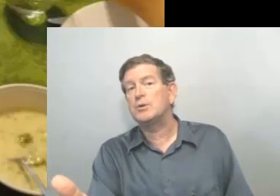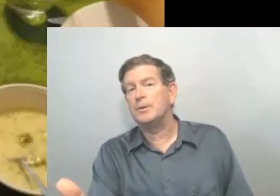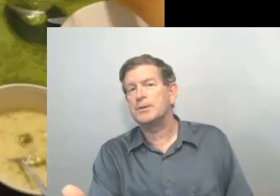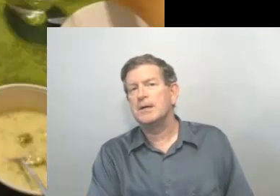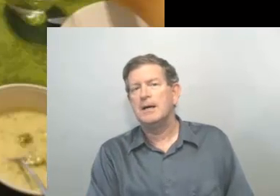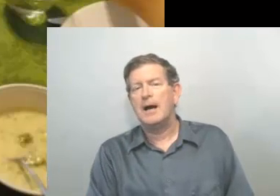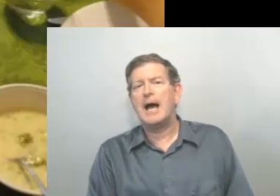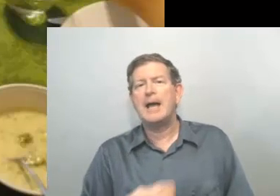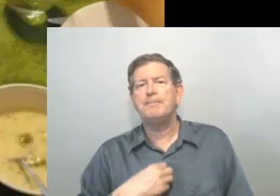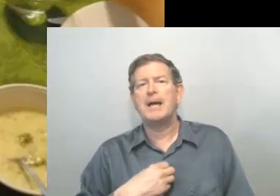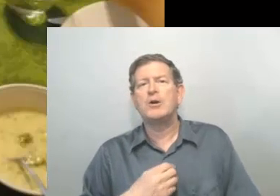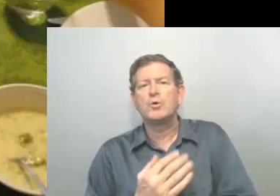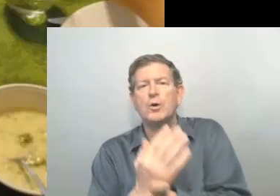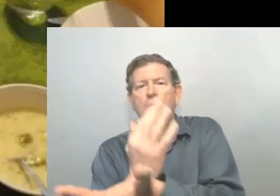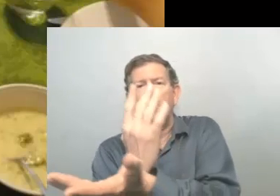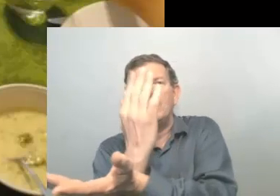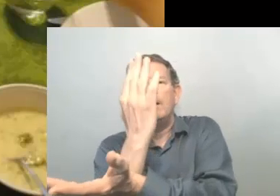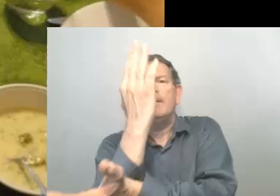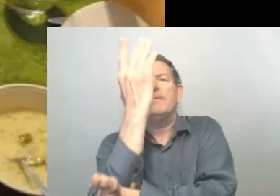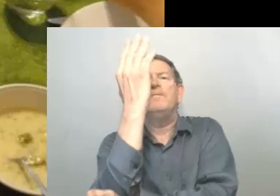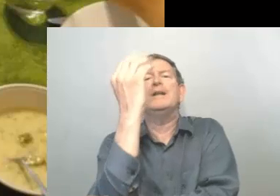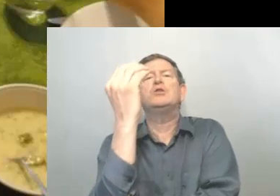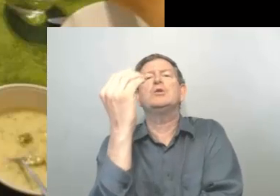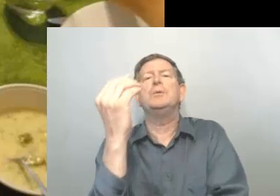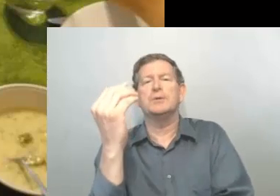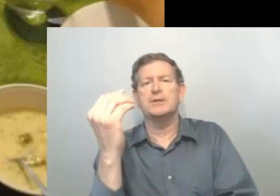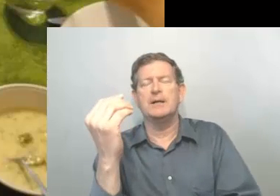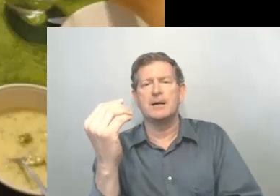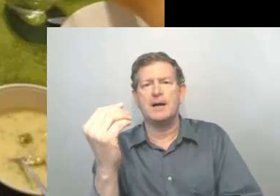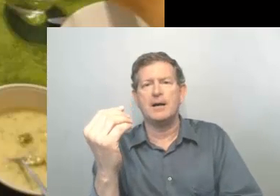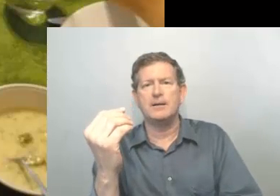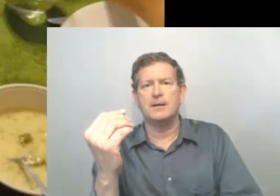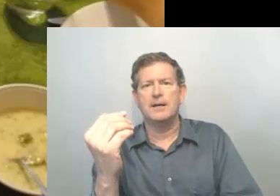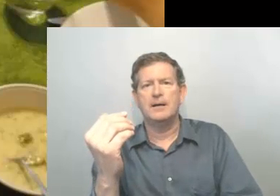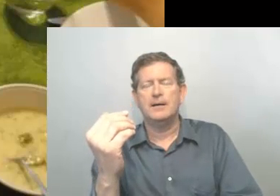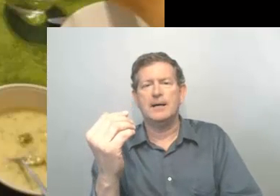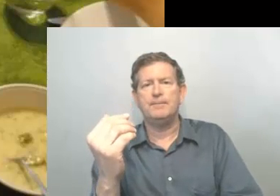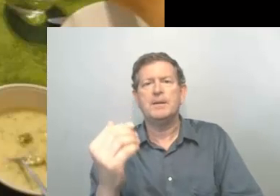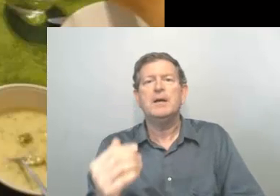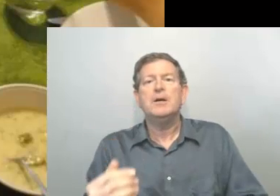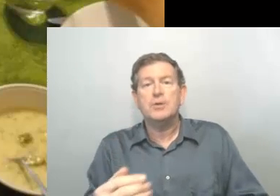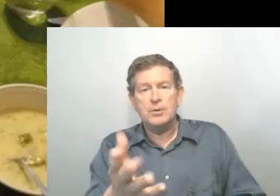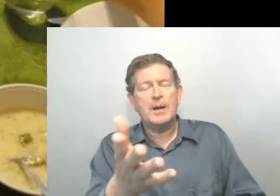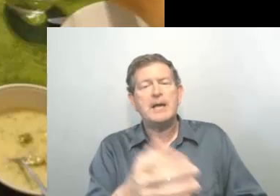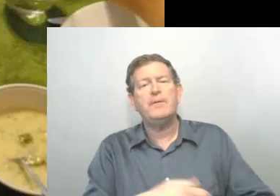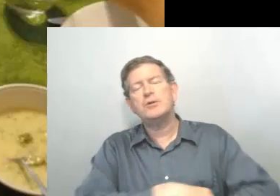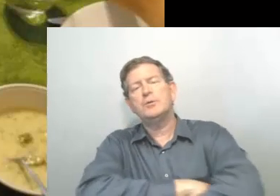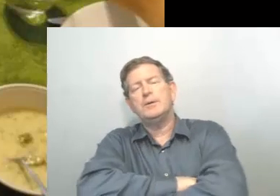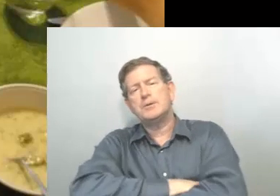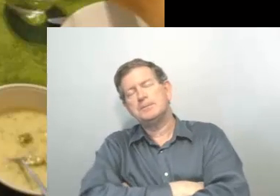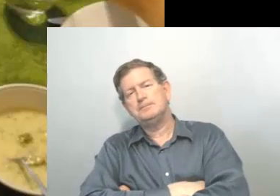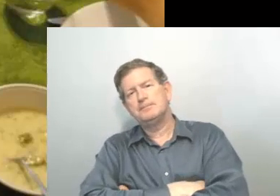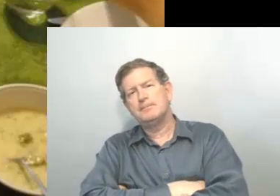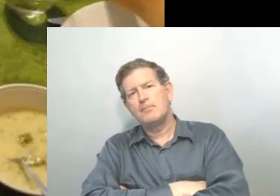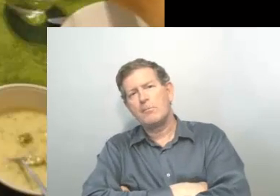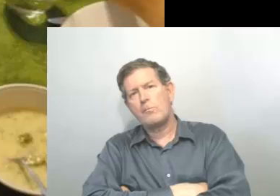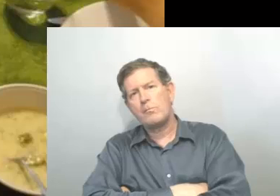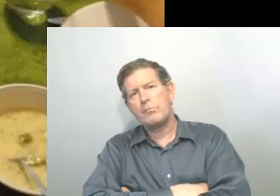some vegetables. I grow vegetables in our garden. Do you like